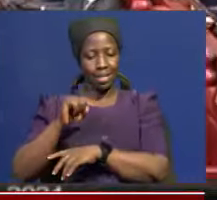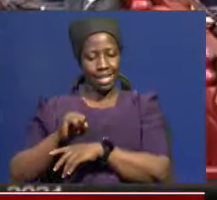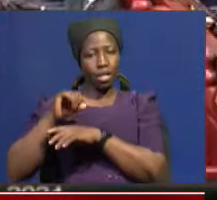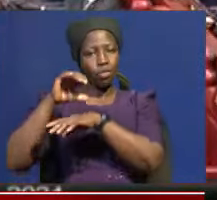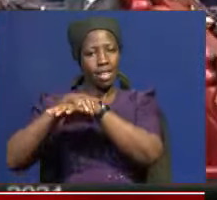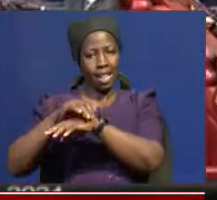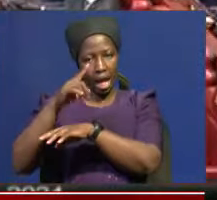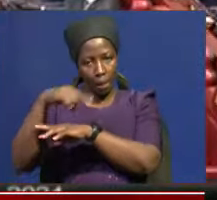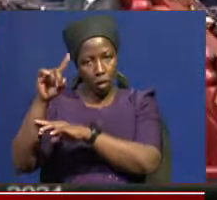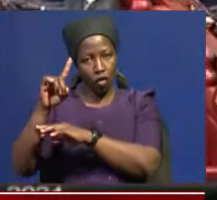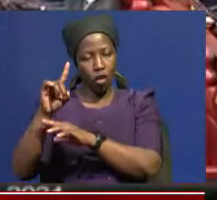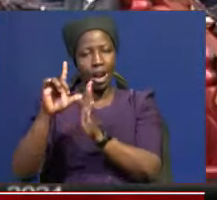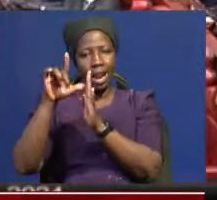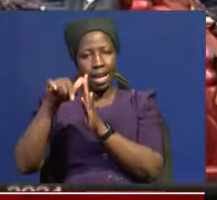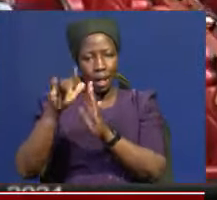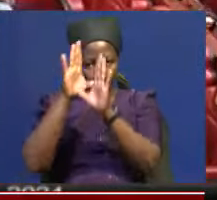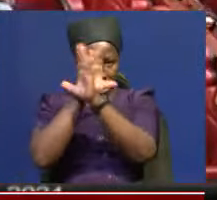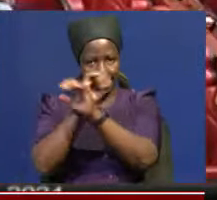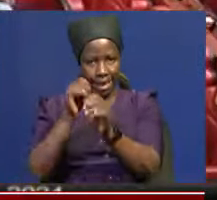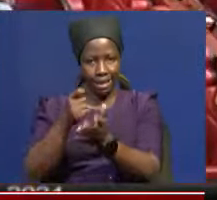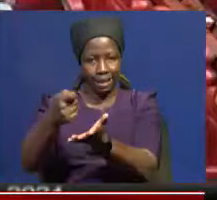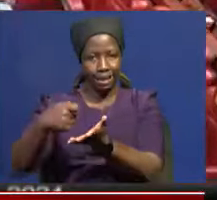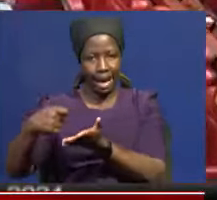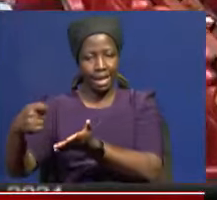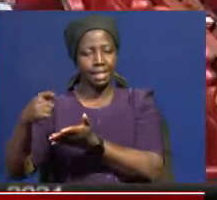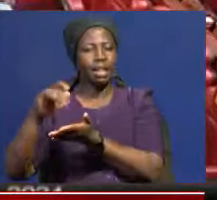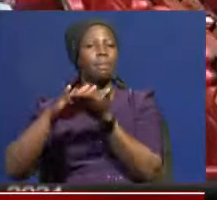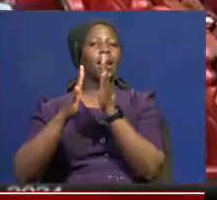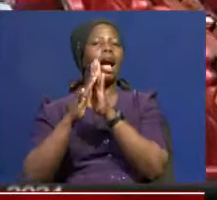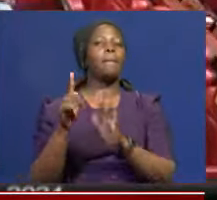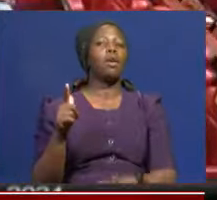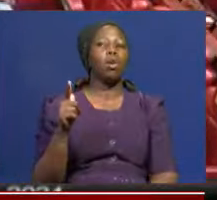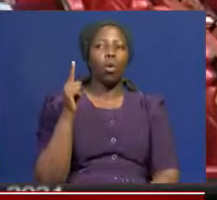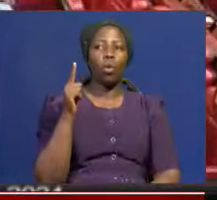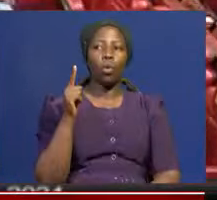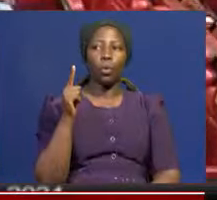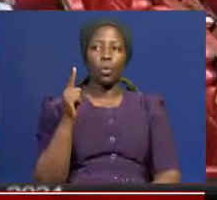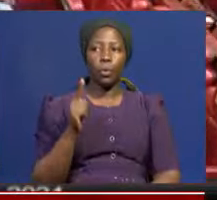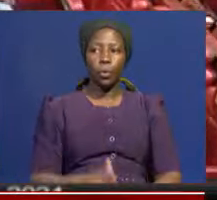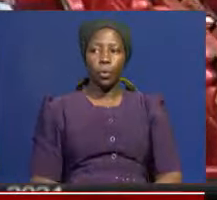before the president signs it into law. Give us Minor, Prime Edition.